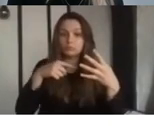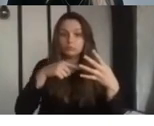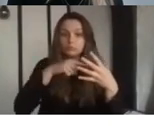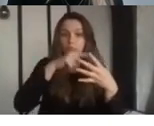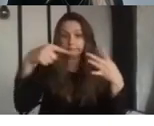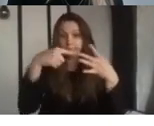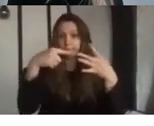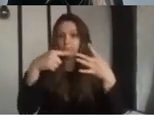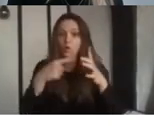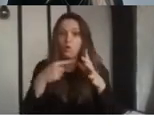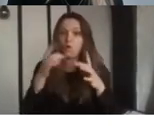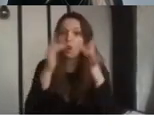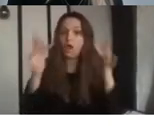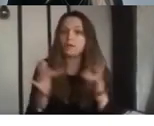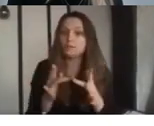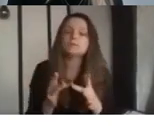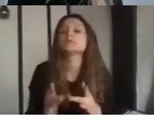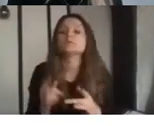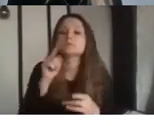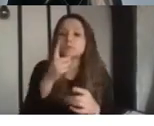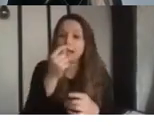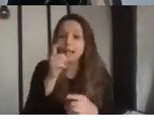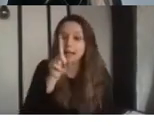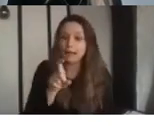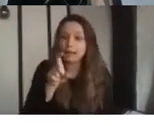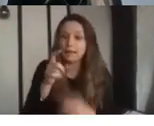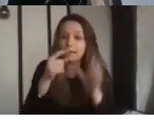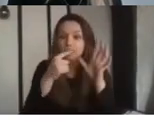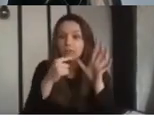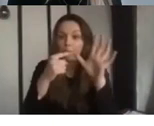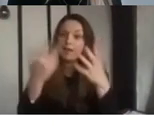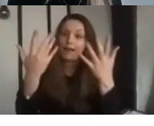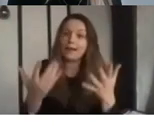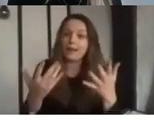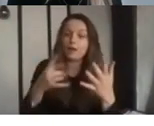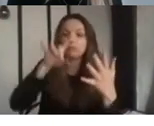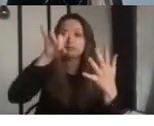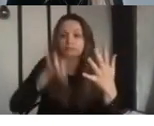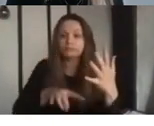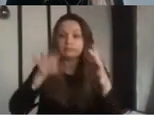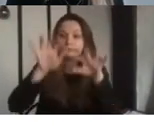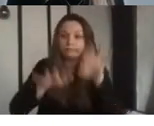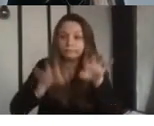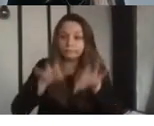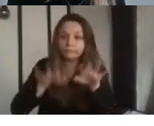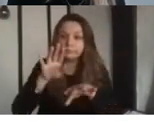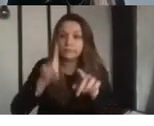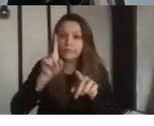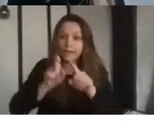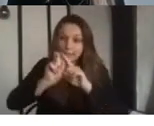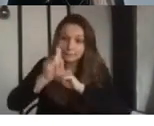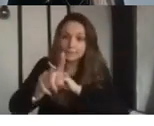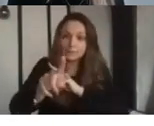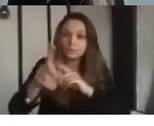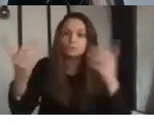Click the course, then click the Apply Now button, fill out the form and submit. You can also do it